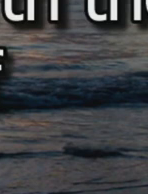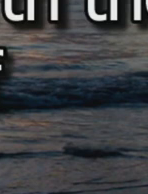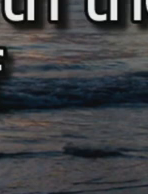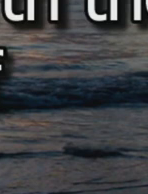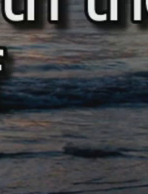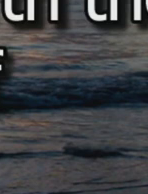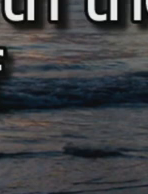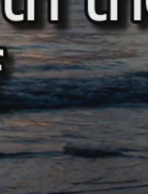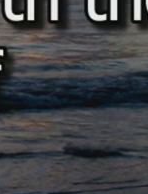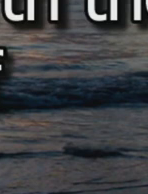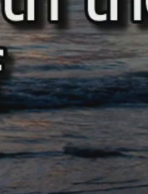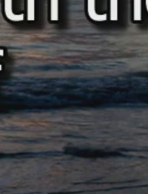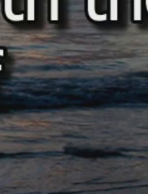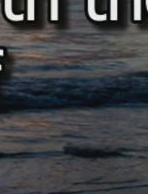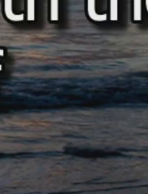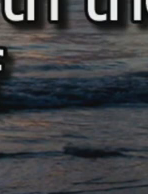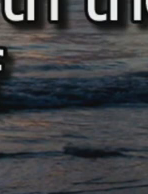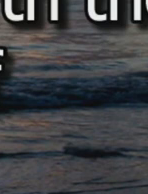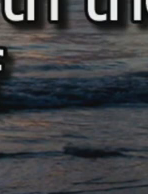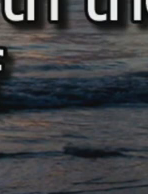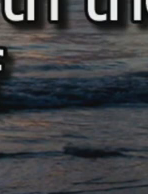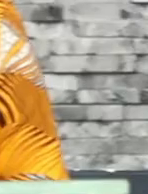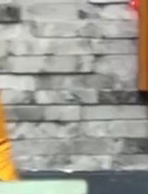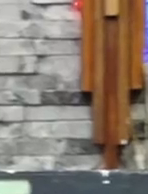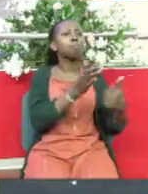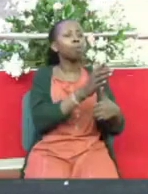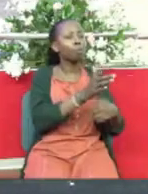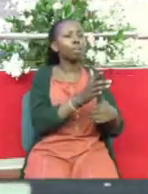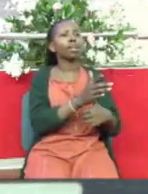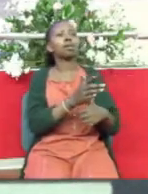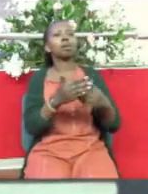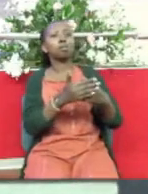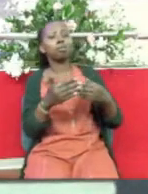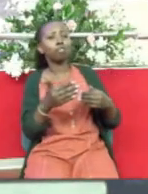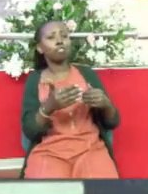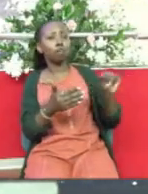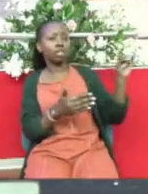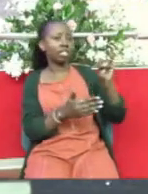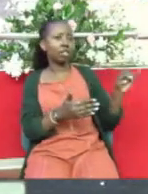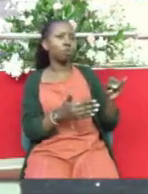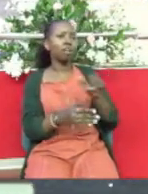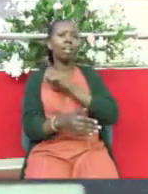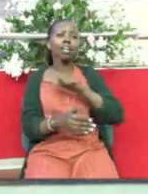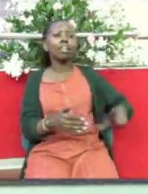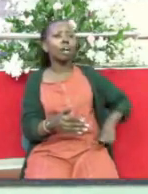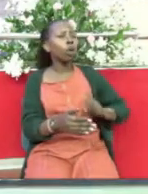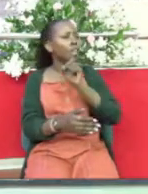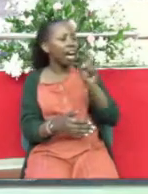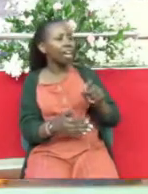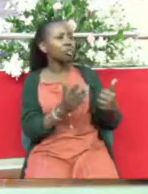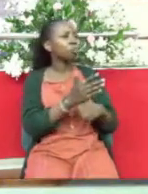the question is to this mountain, this problem that is standing before Zerubbabel, and the Lord is asking, who are you,